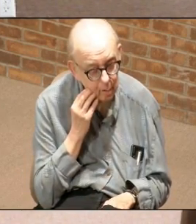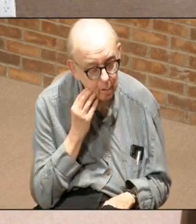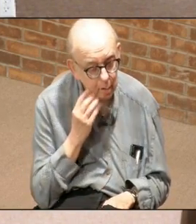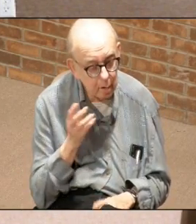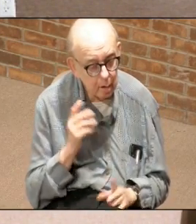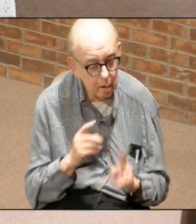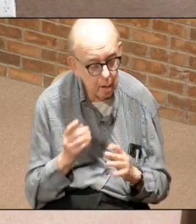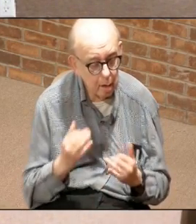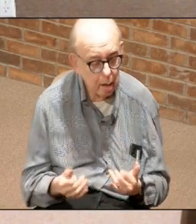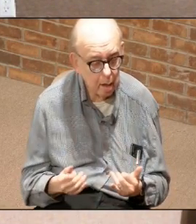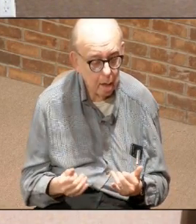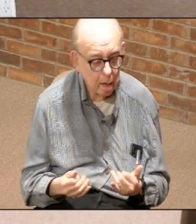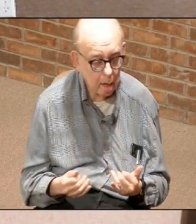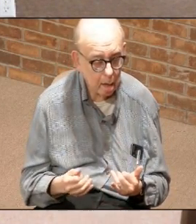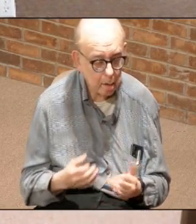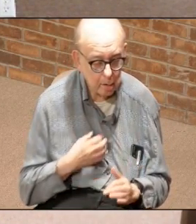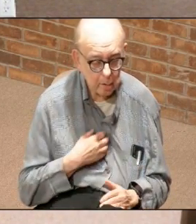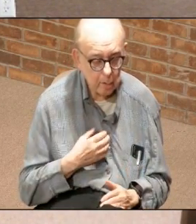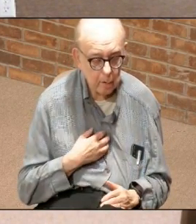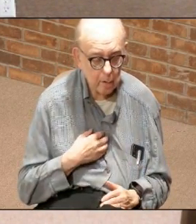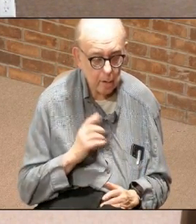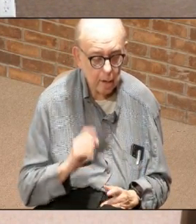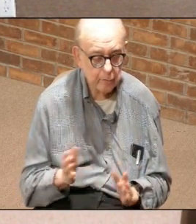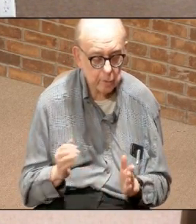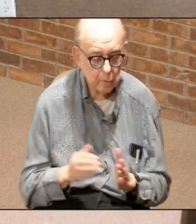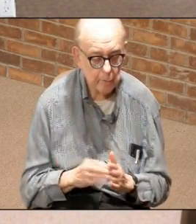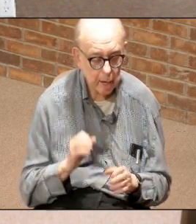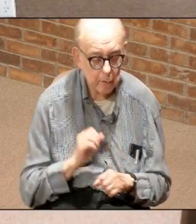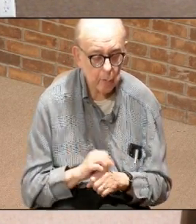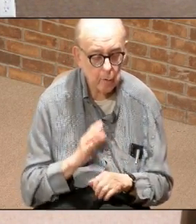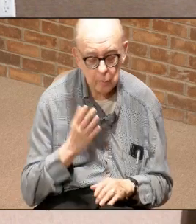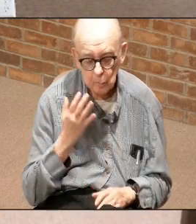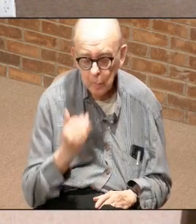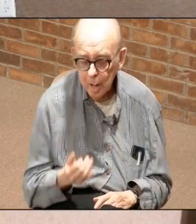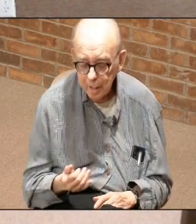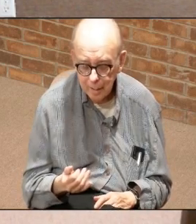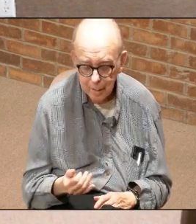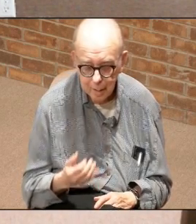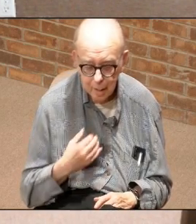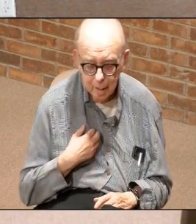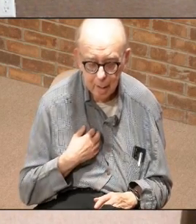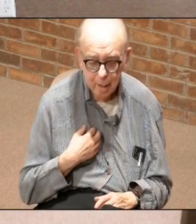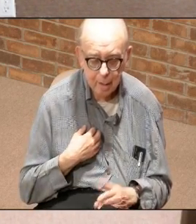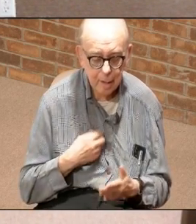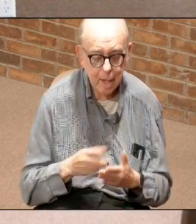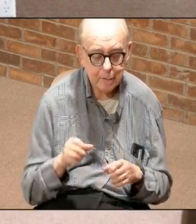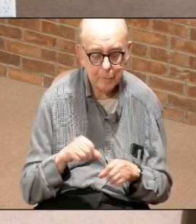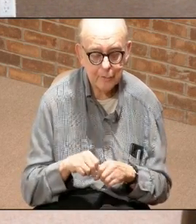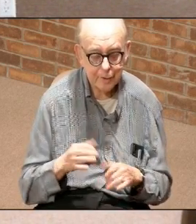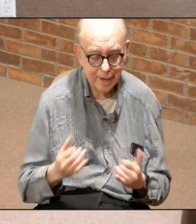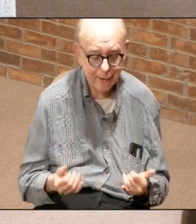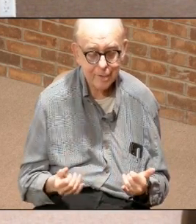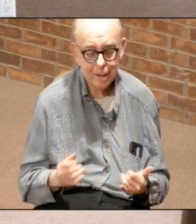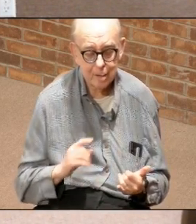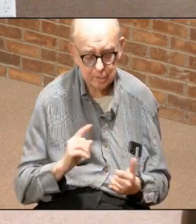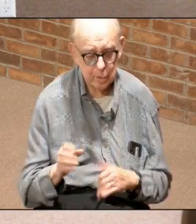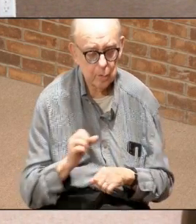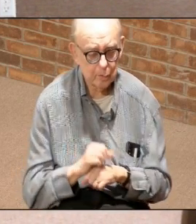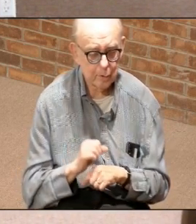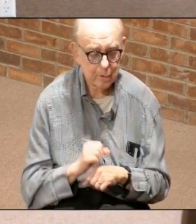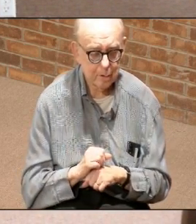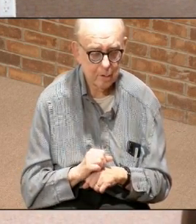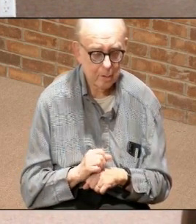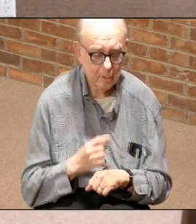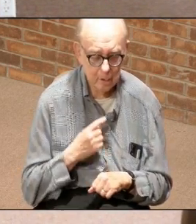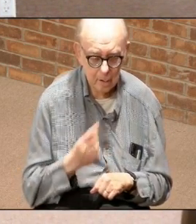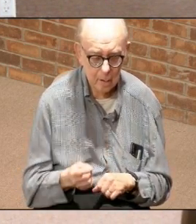And people now are complaining because they're having to go back to work. You want to know why? They're having to pay for gas.